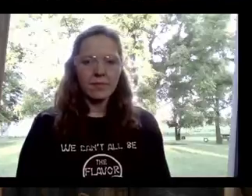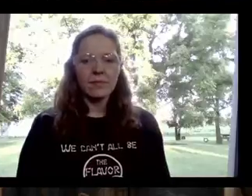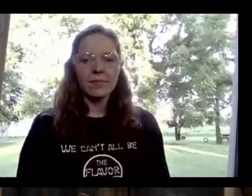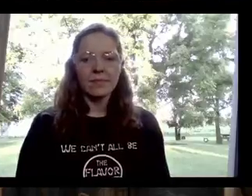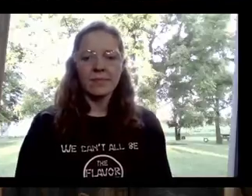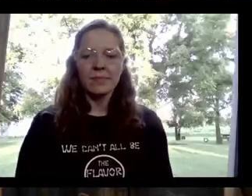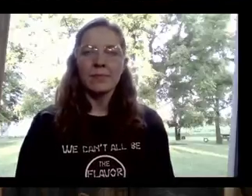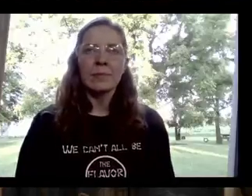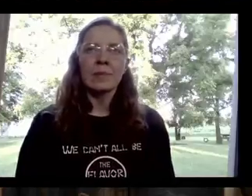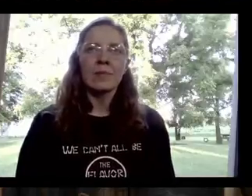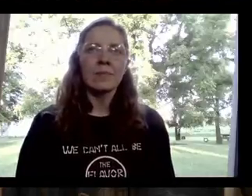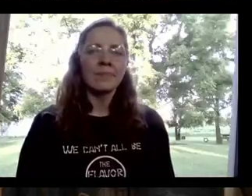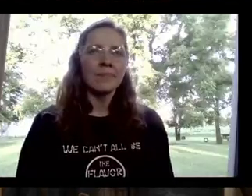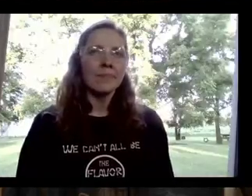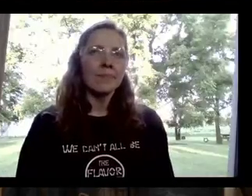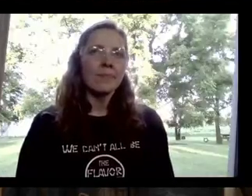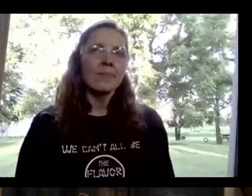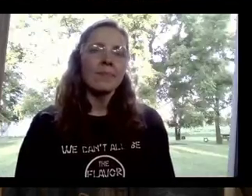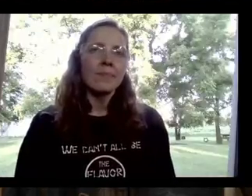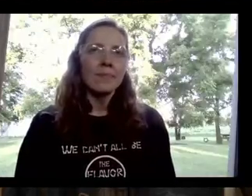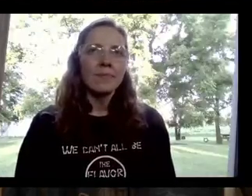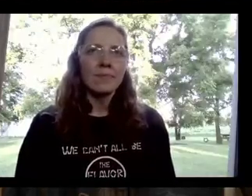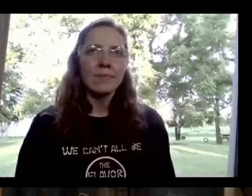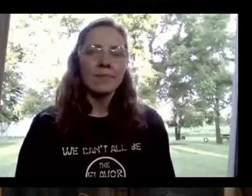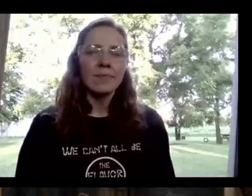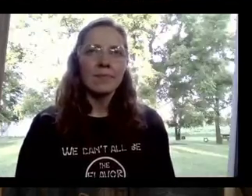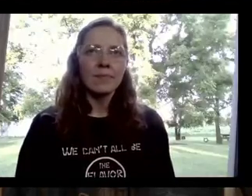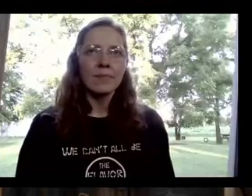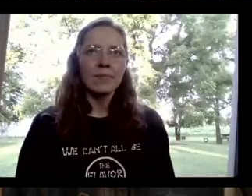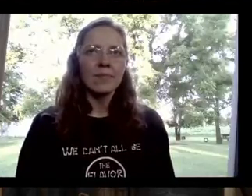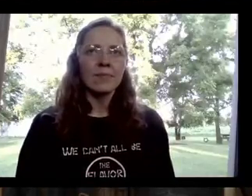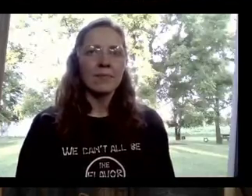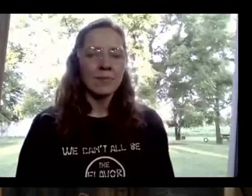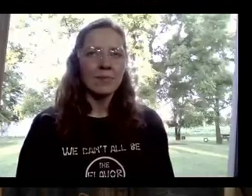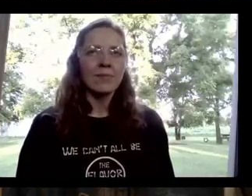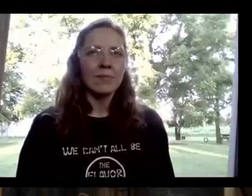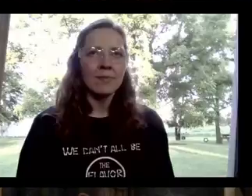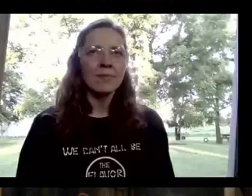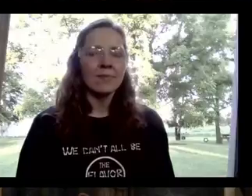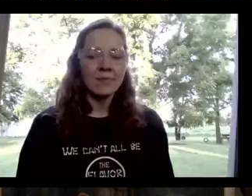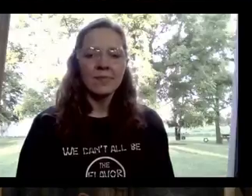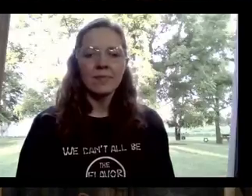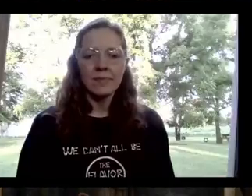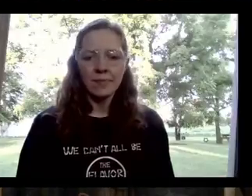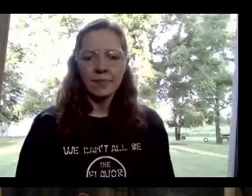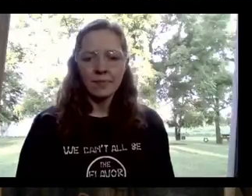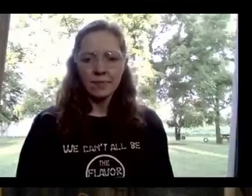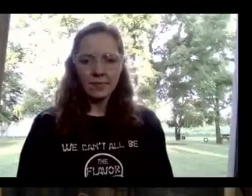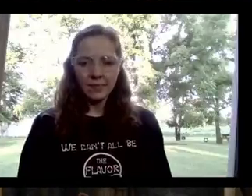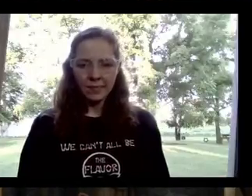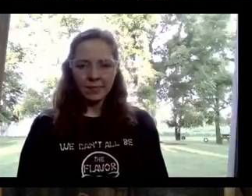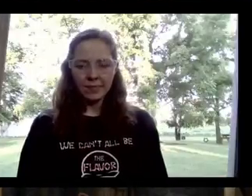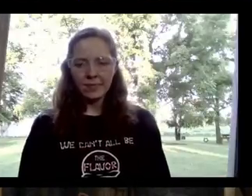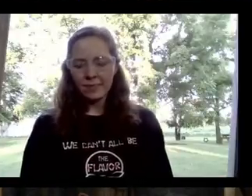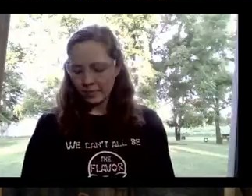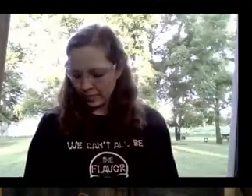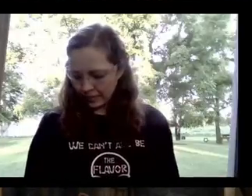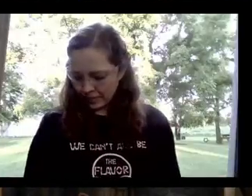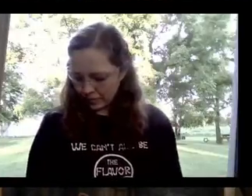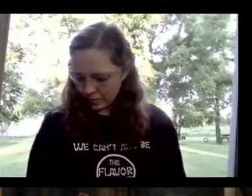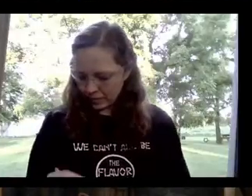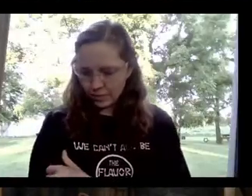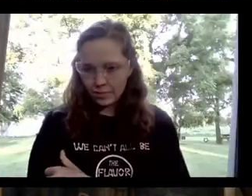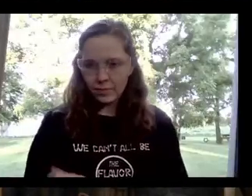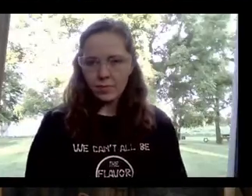PayPal or you know, buys power hammer plans from us and things like that to support the channel. You